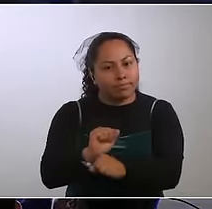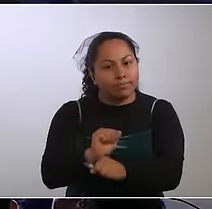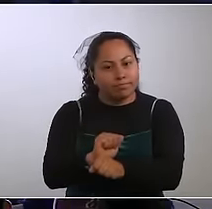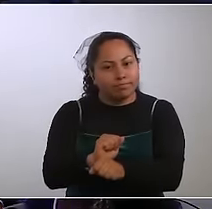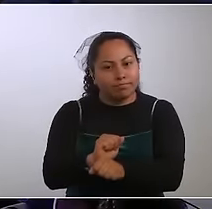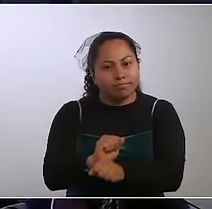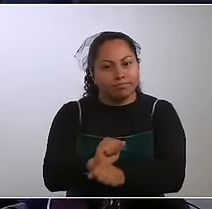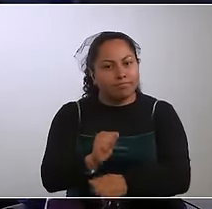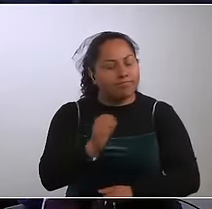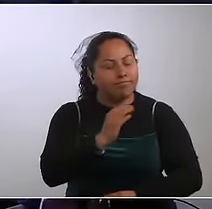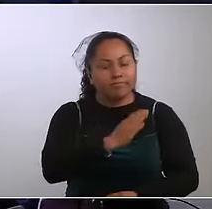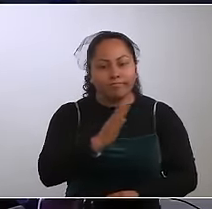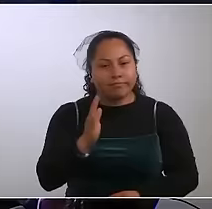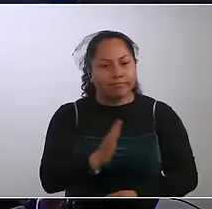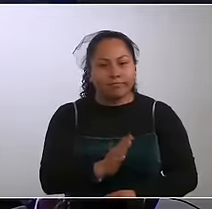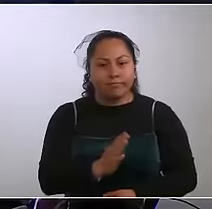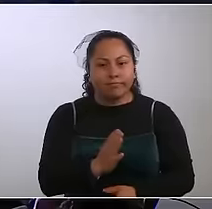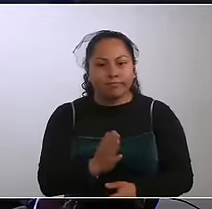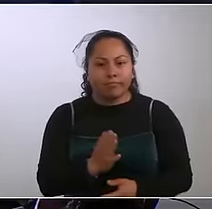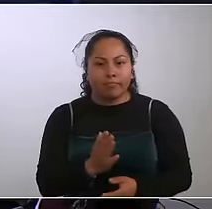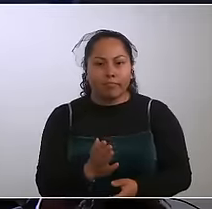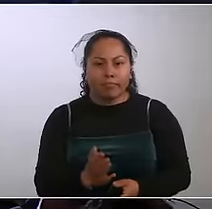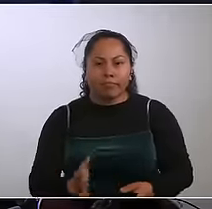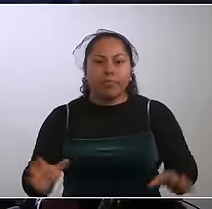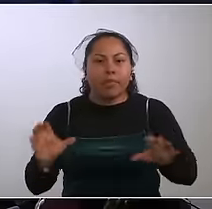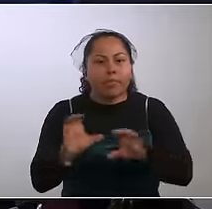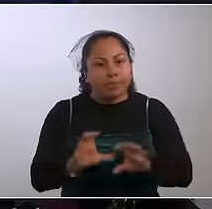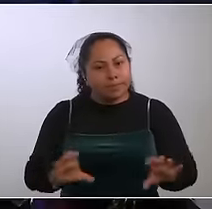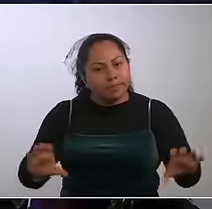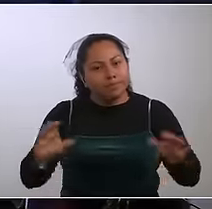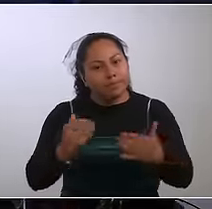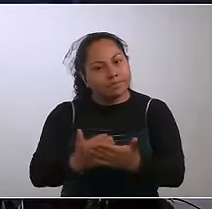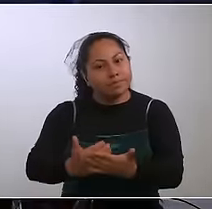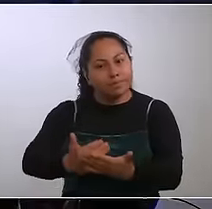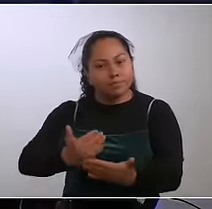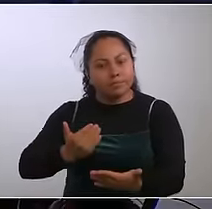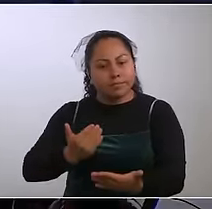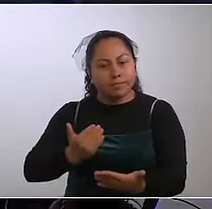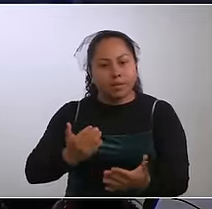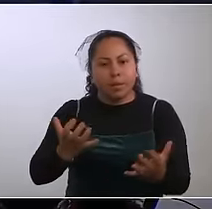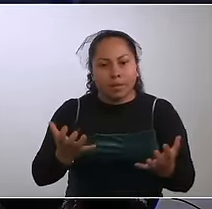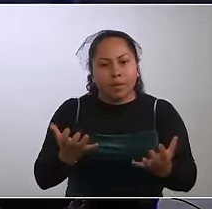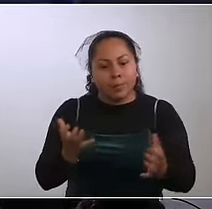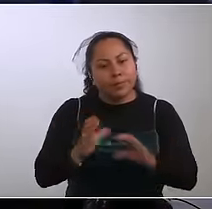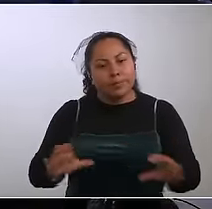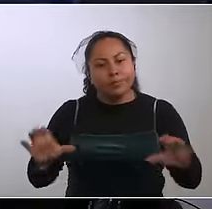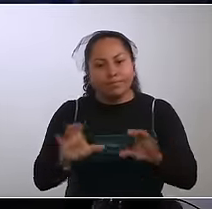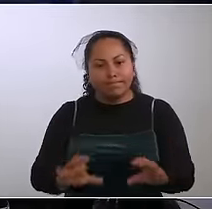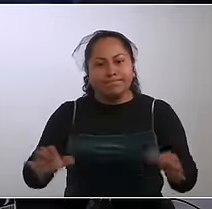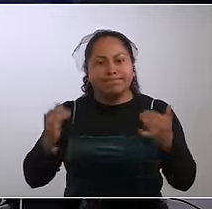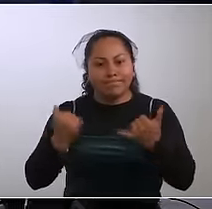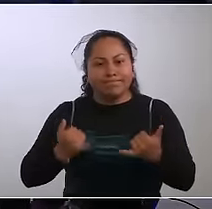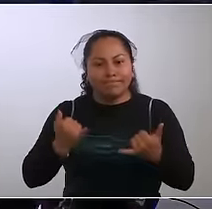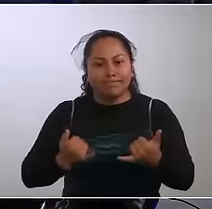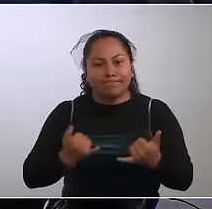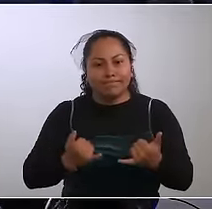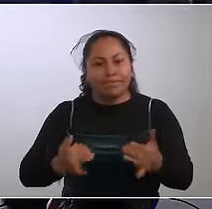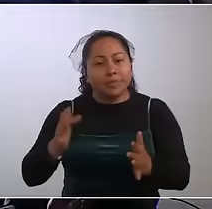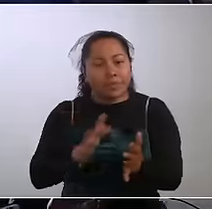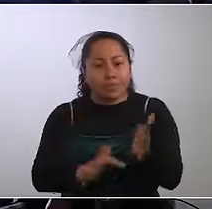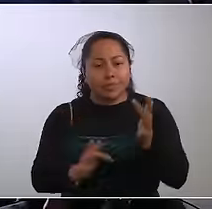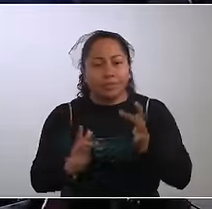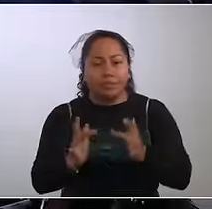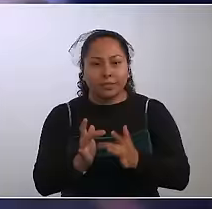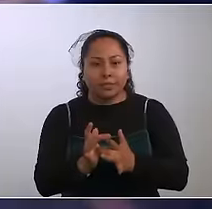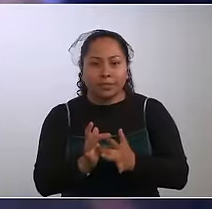them now. Y quiero hacerlos ahora. But there's one that has never happened. Pero hay uno que jamás ha sucedido. You see, he walked on water already. Si se fija, él